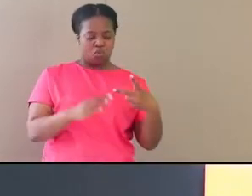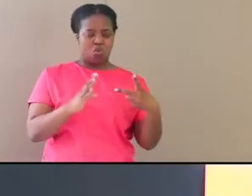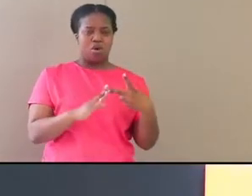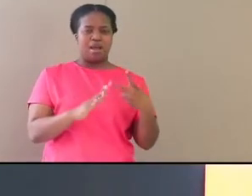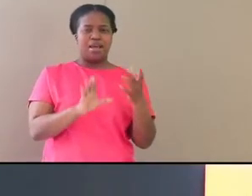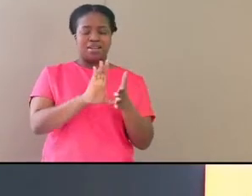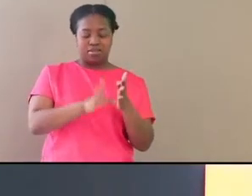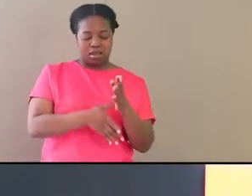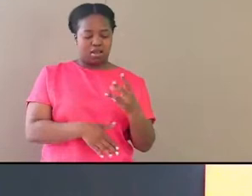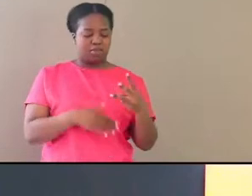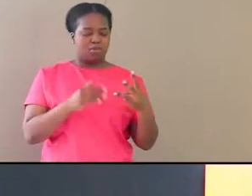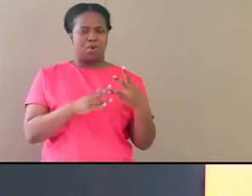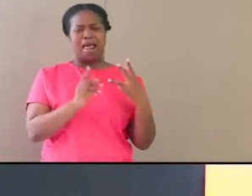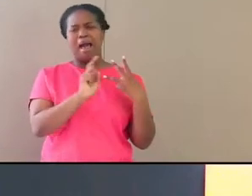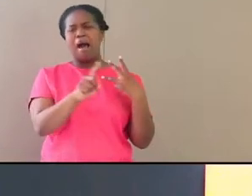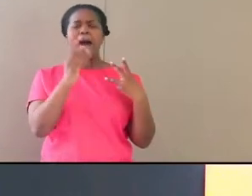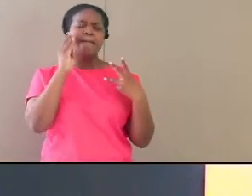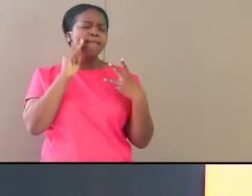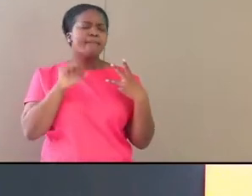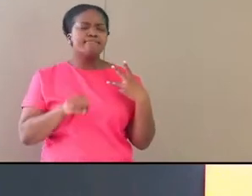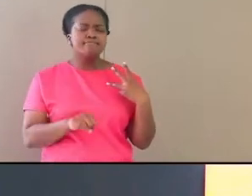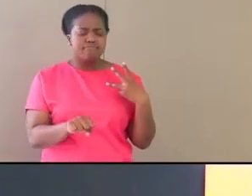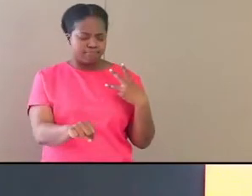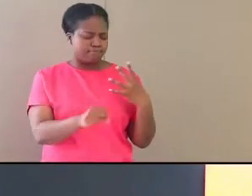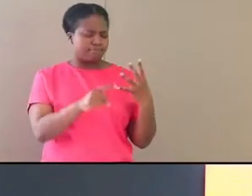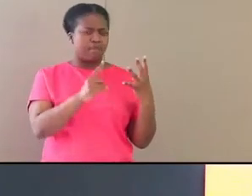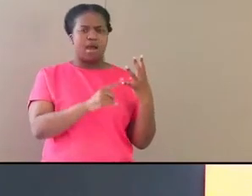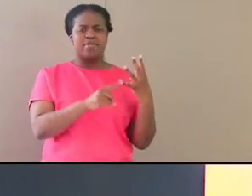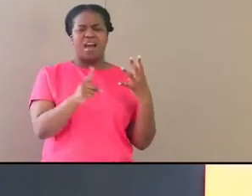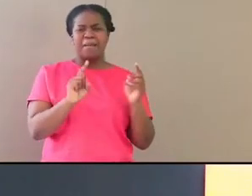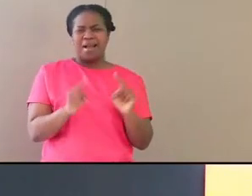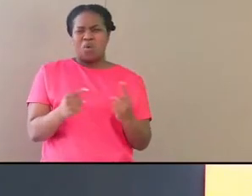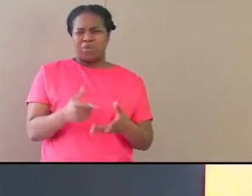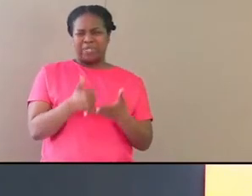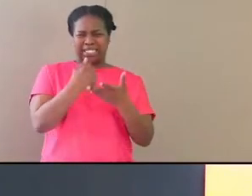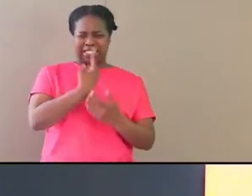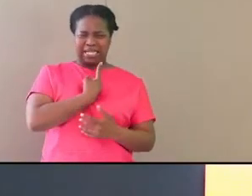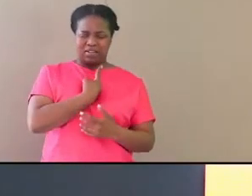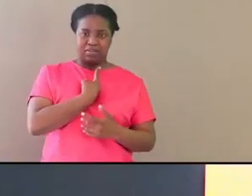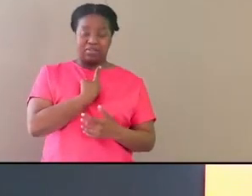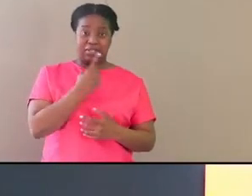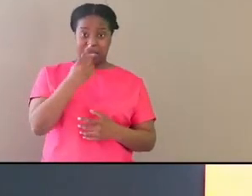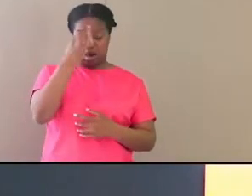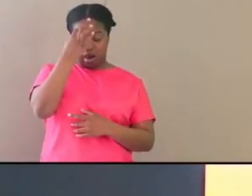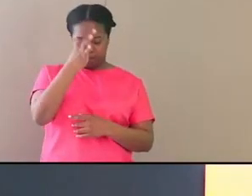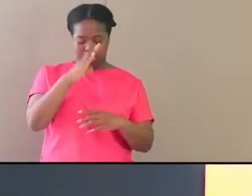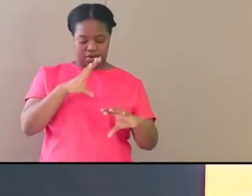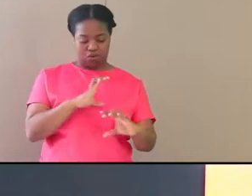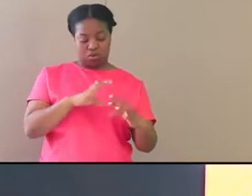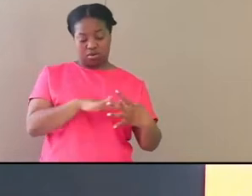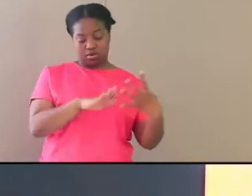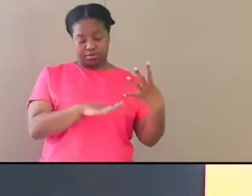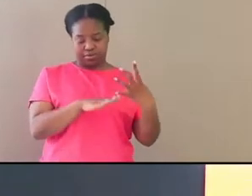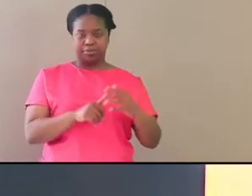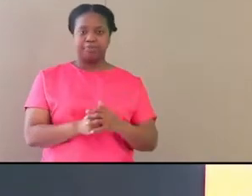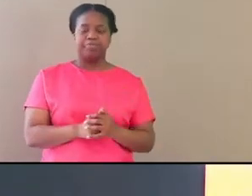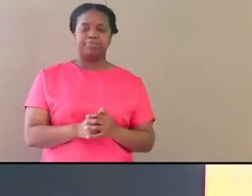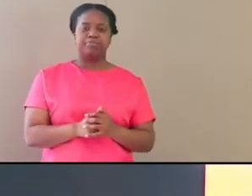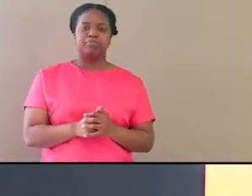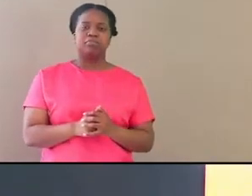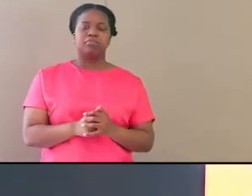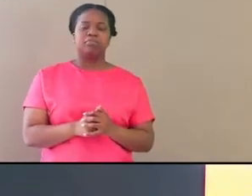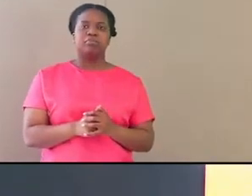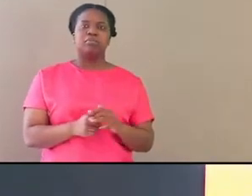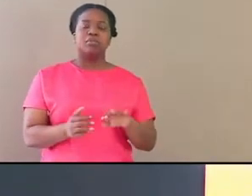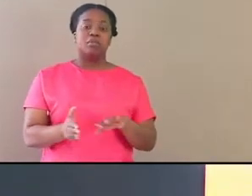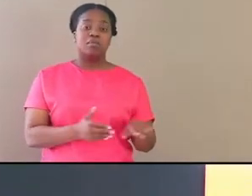elderly and other vulnerable groups is a key strategy of government. I'm going to relate to the